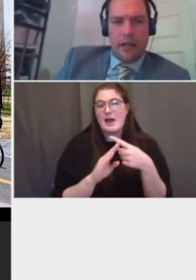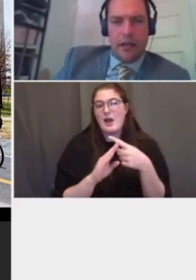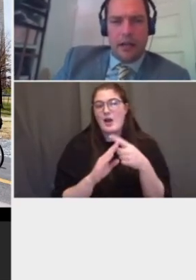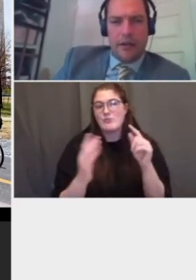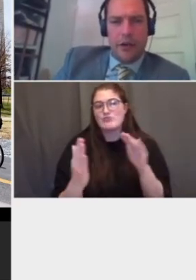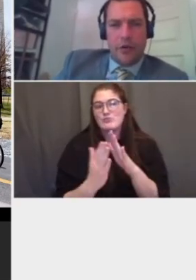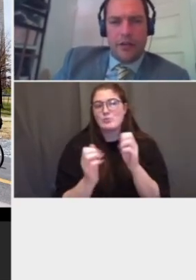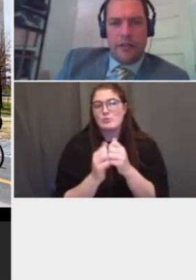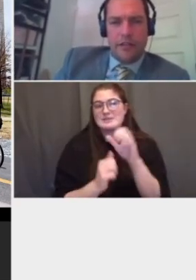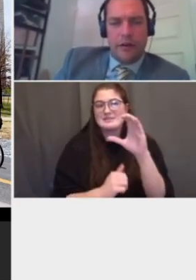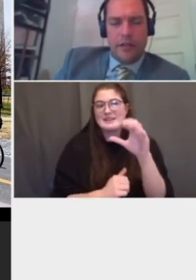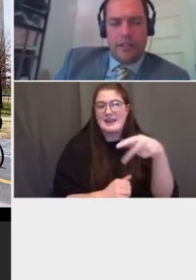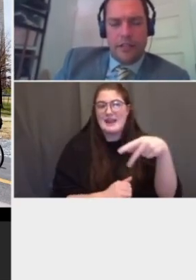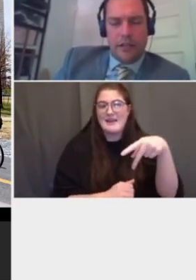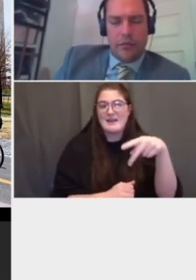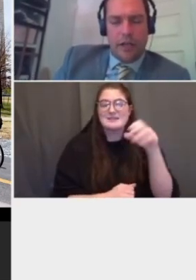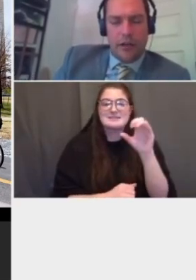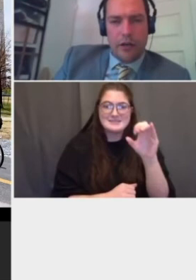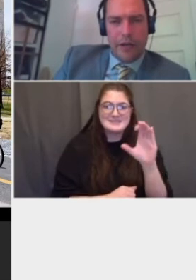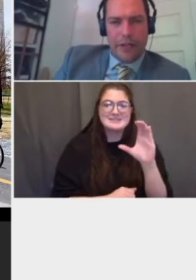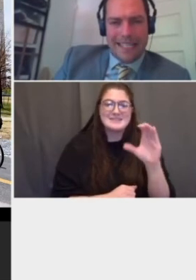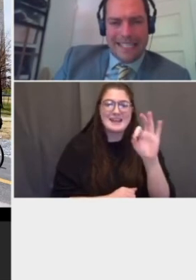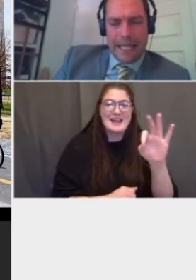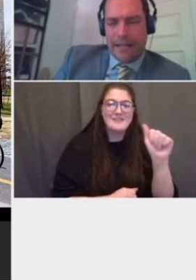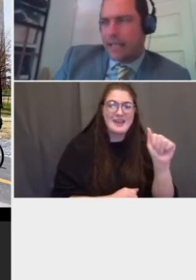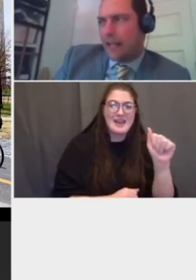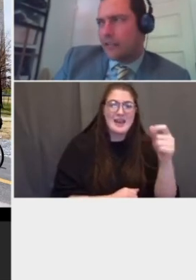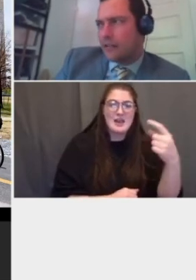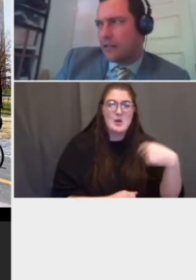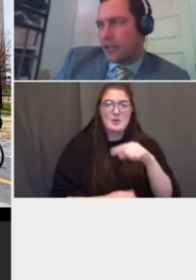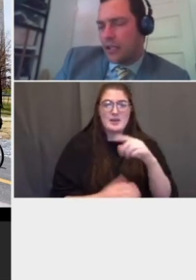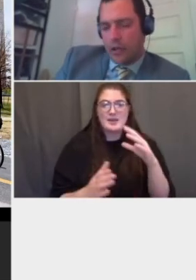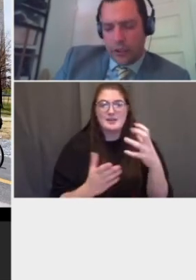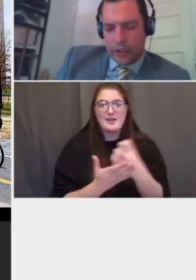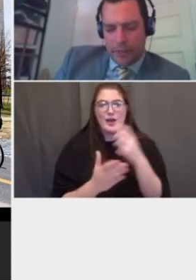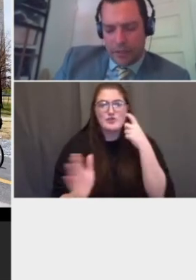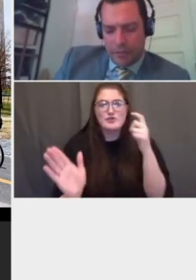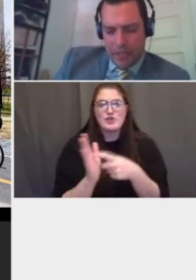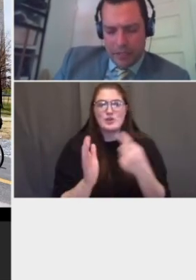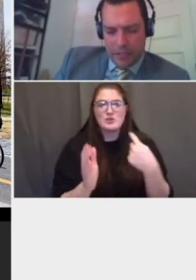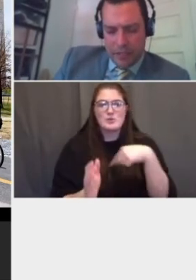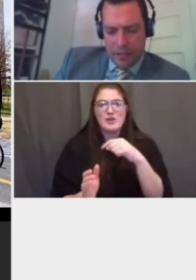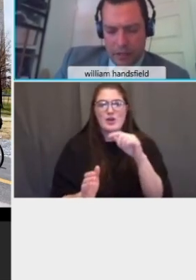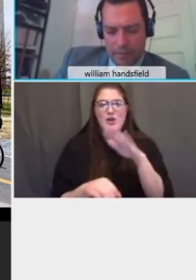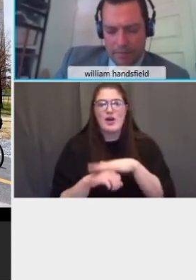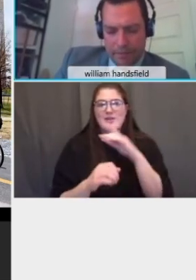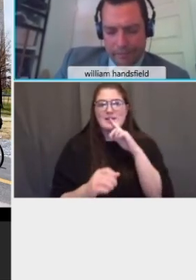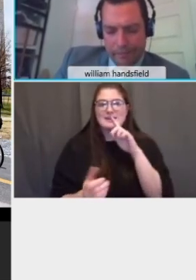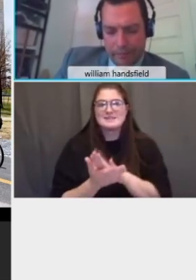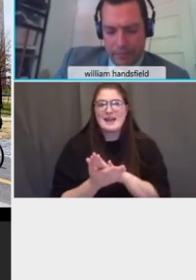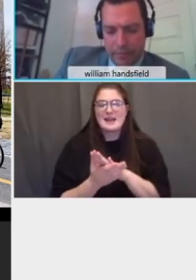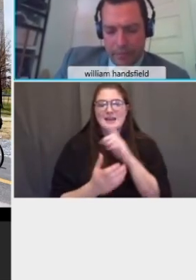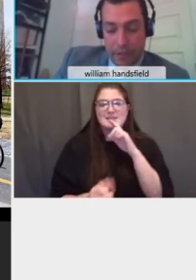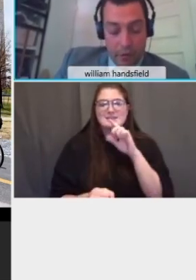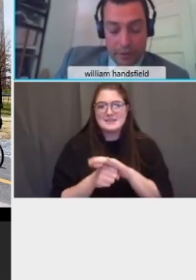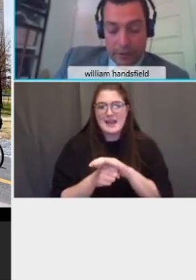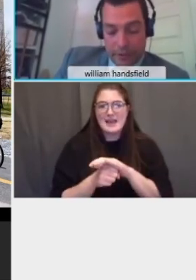just got noticed that we are going to be on the consent calendar, which typically means,